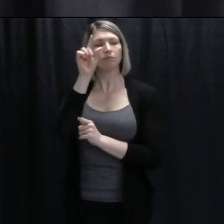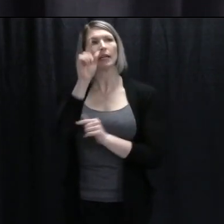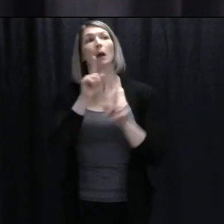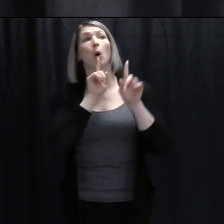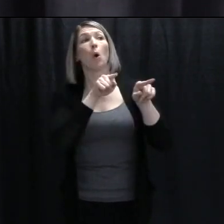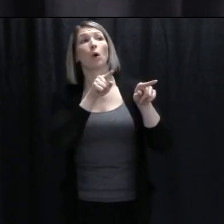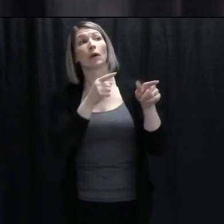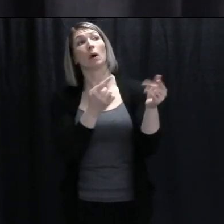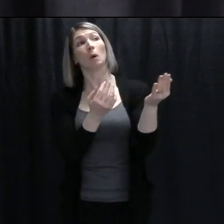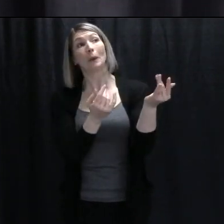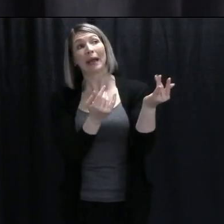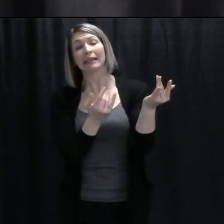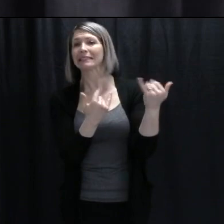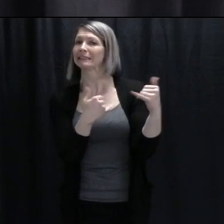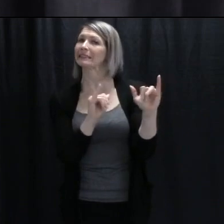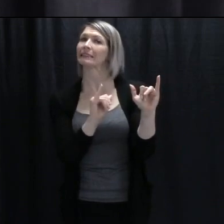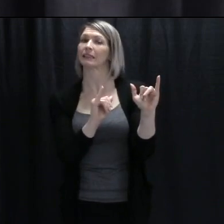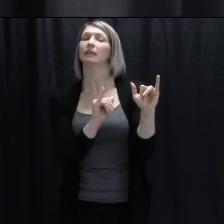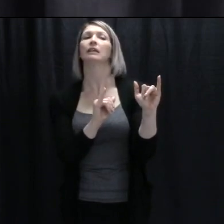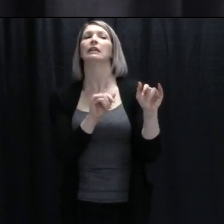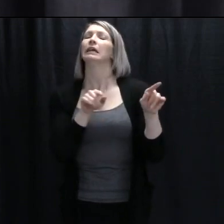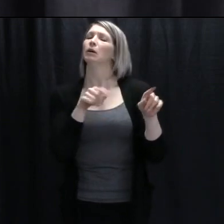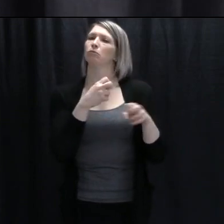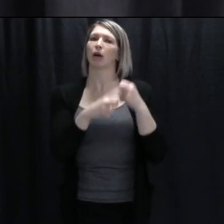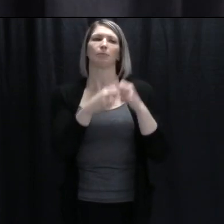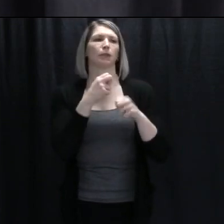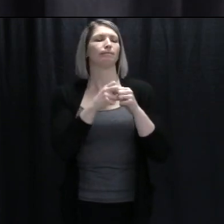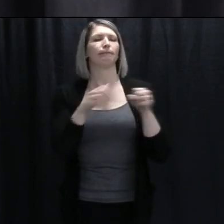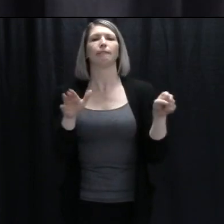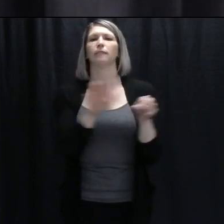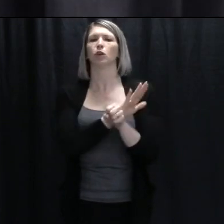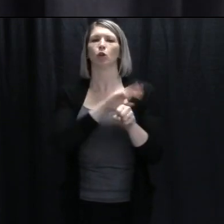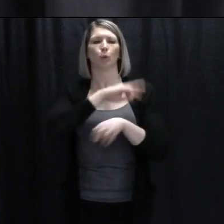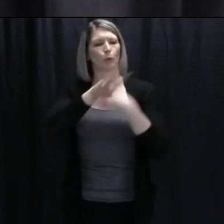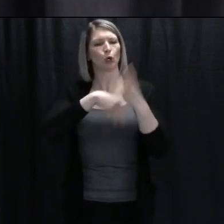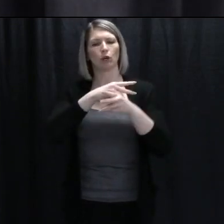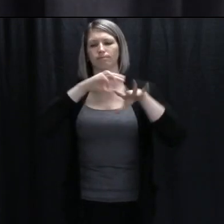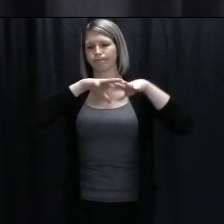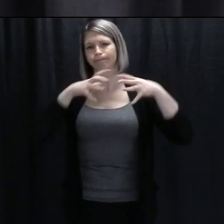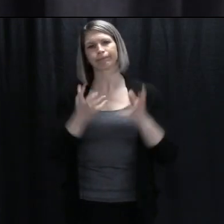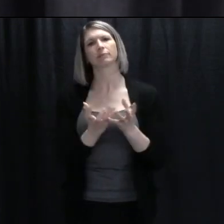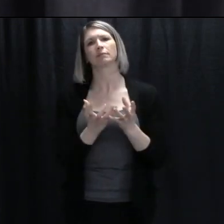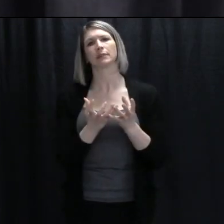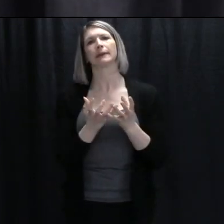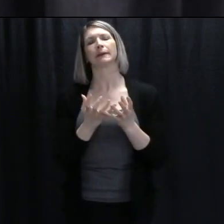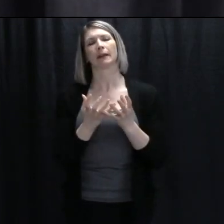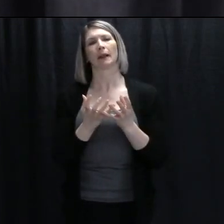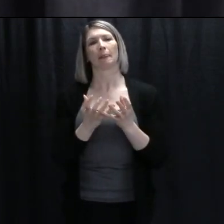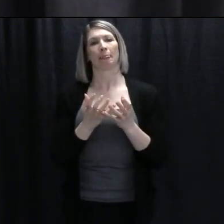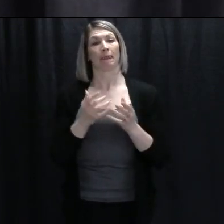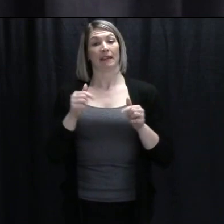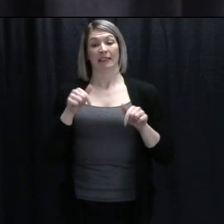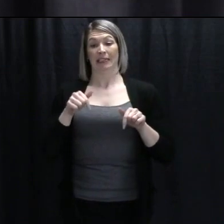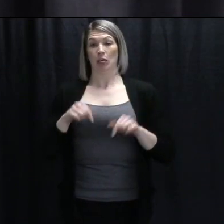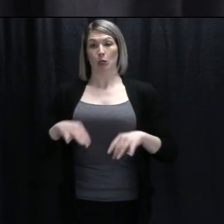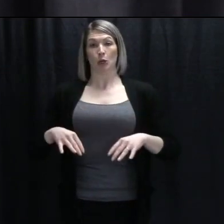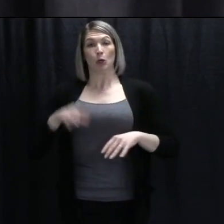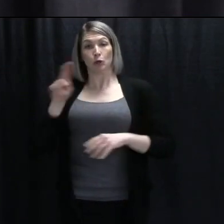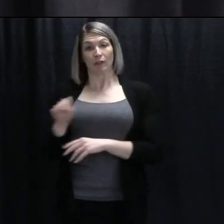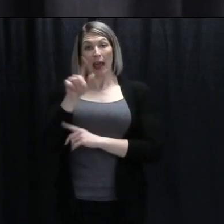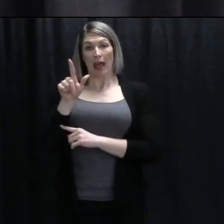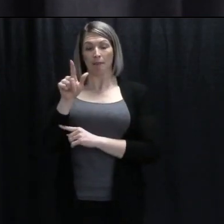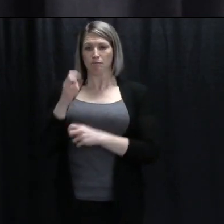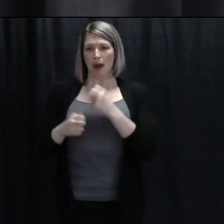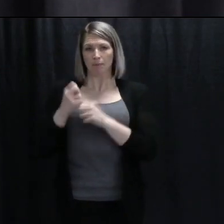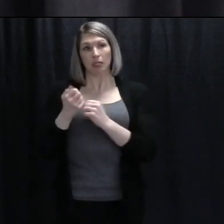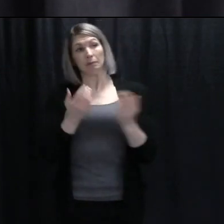of equipment which are consumable and in demand. This is not a situation that is unique to us. We